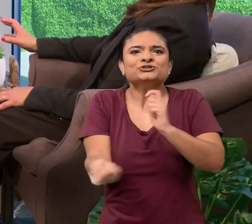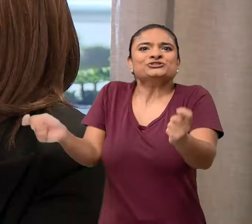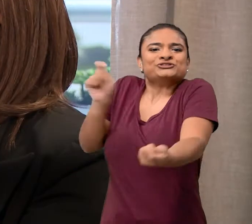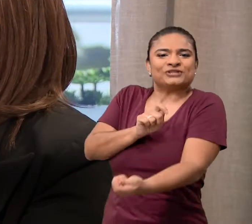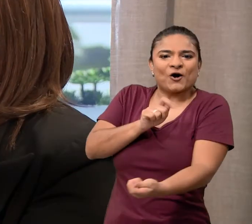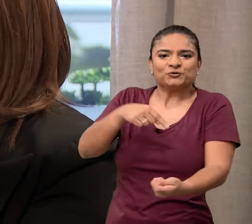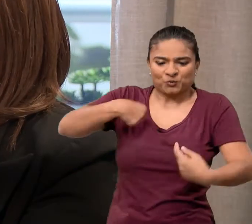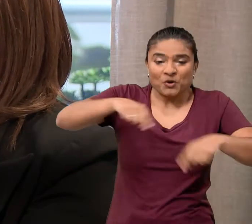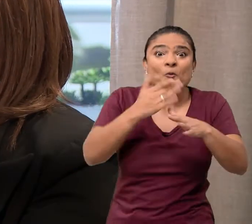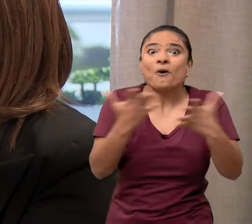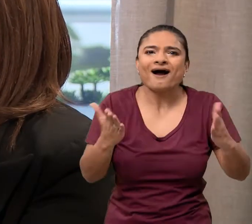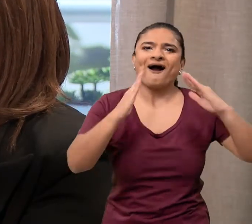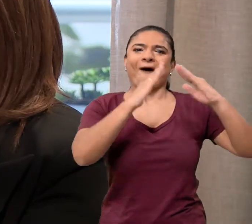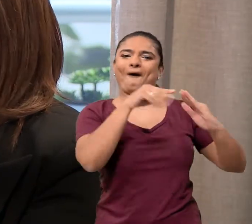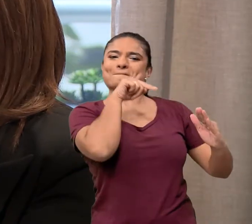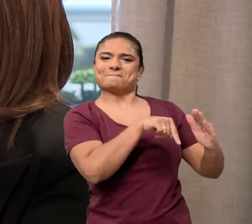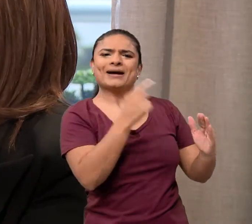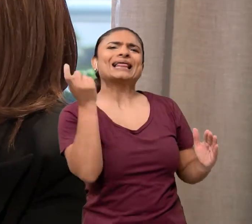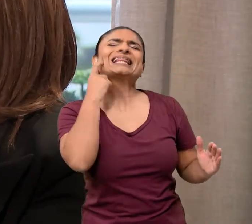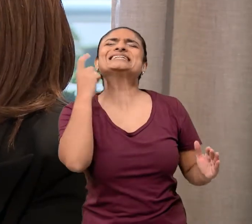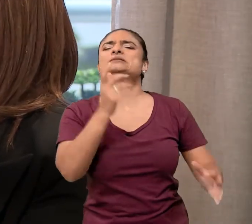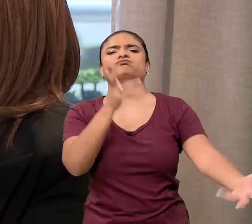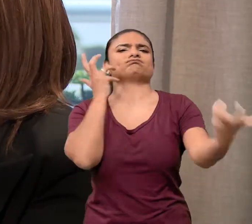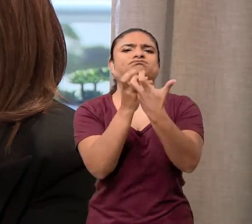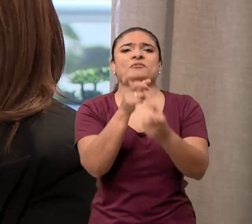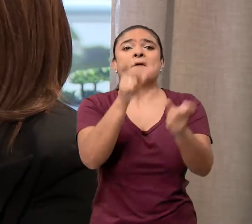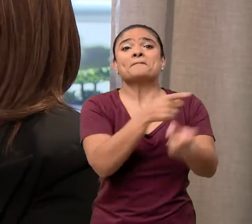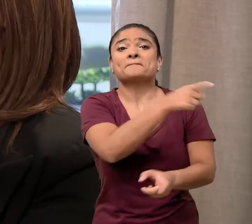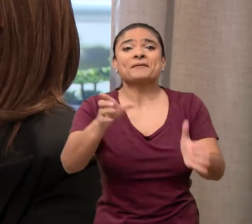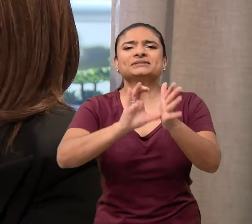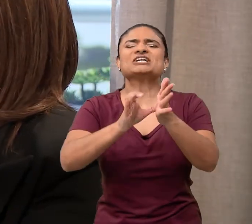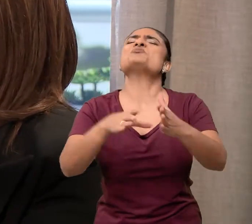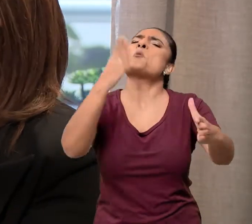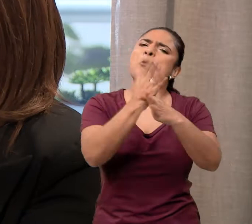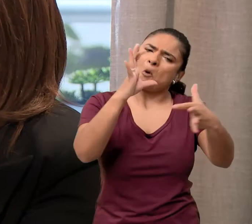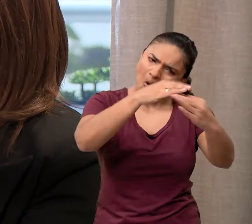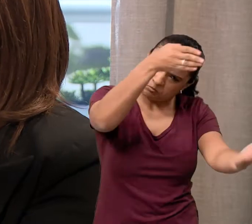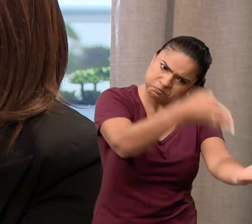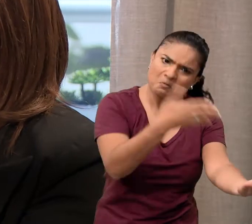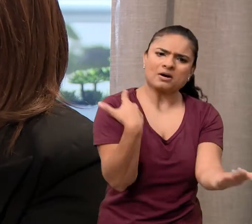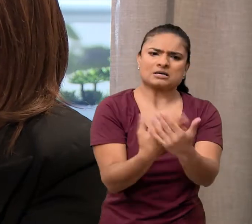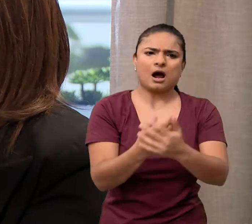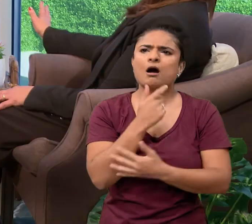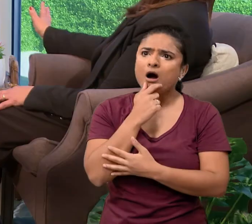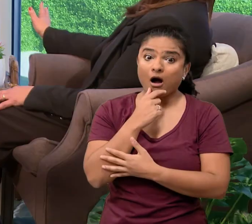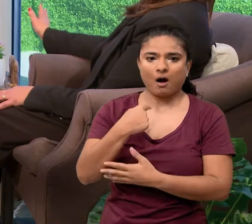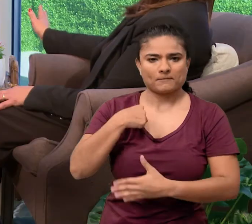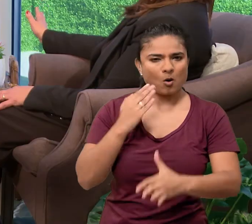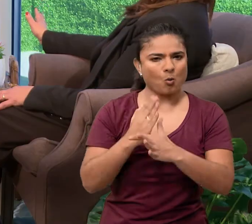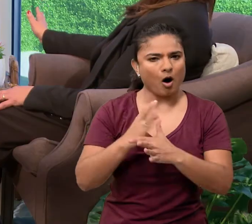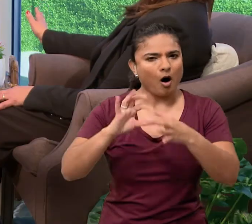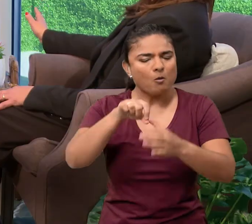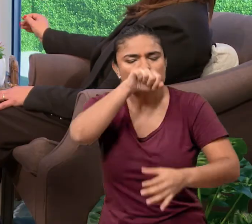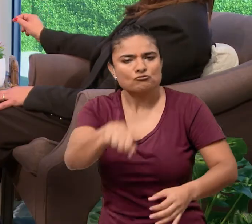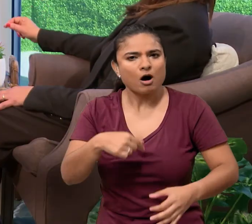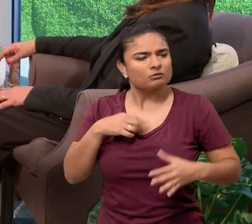environments. So the working from home model is the perfect answer for persons with disabilities. It's been a dream for me, I